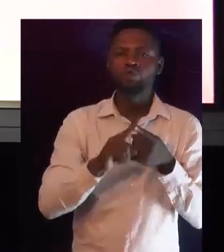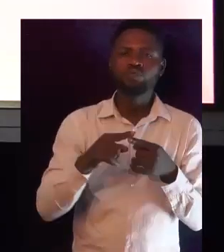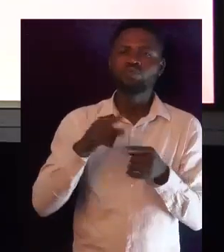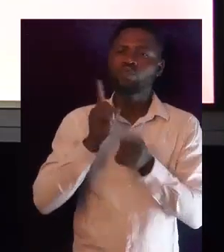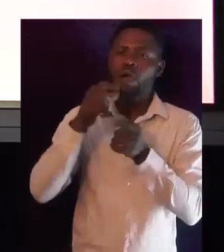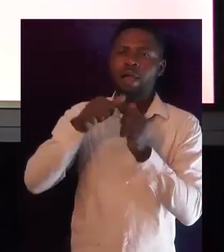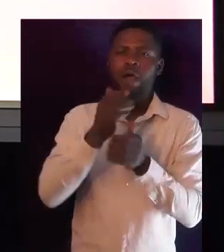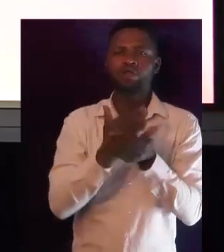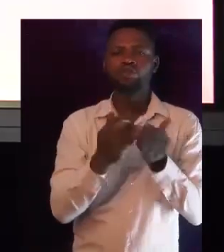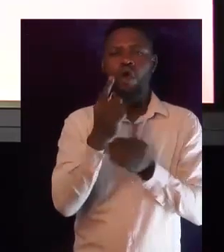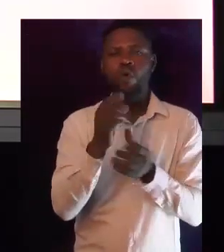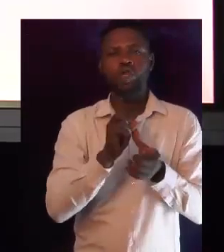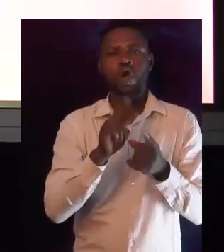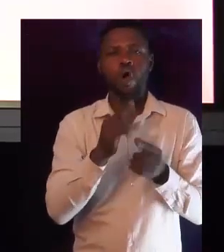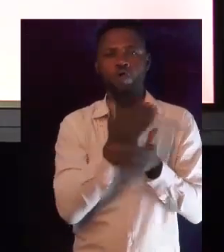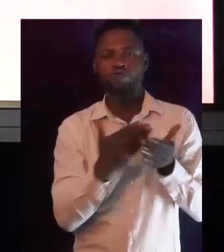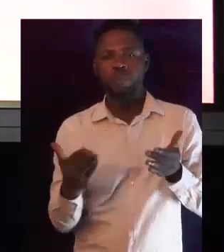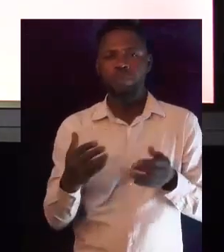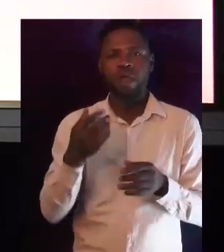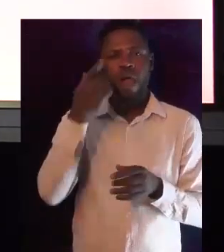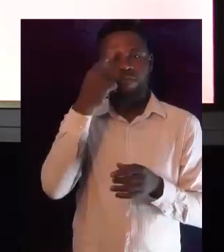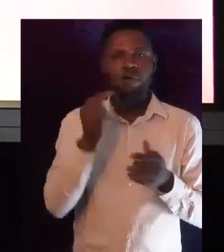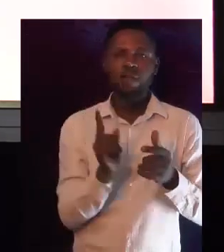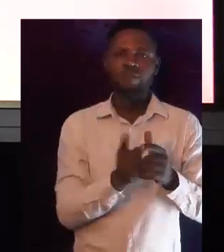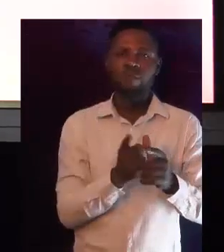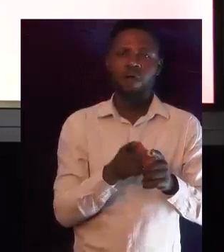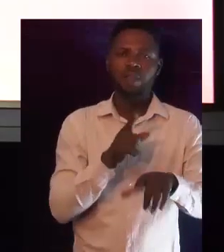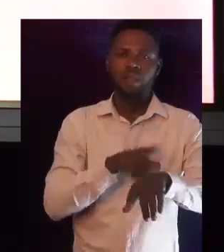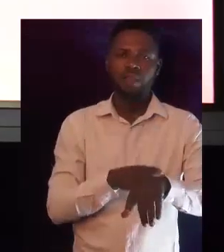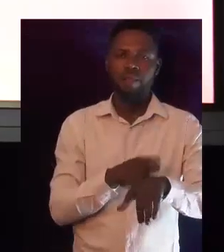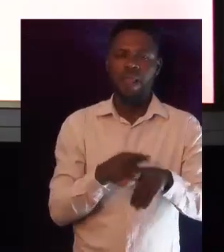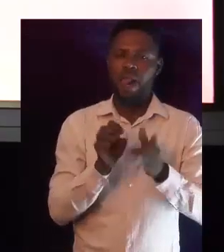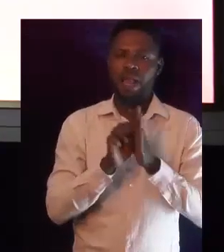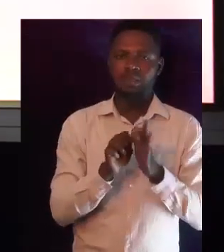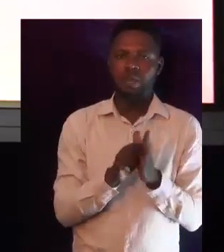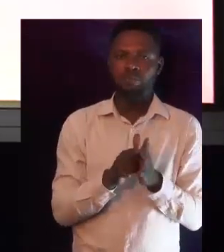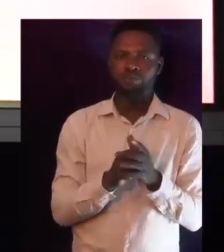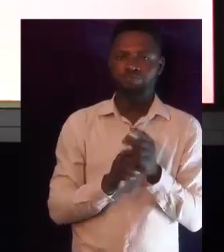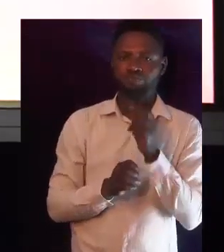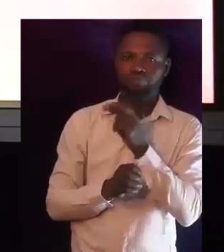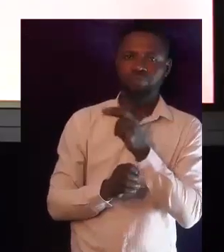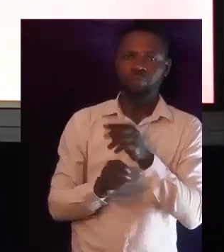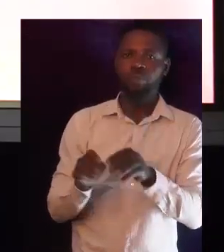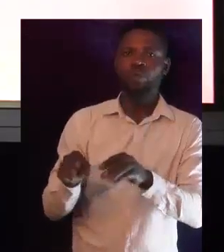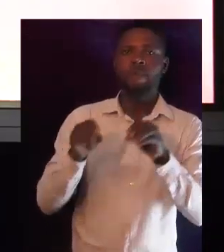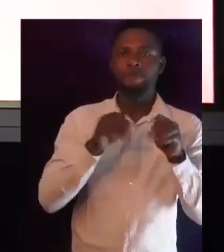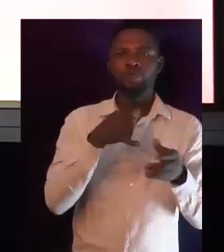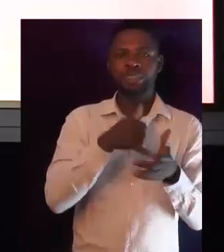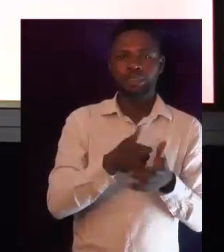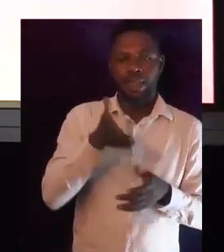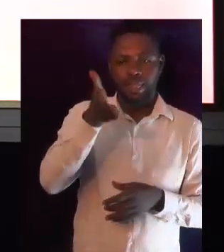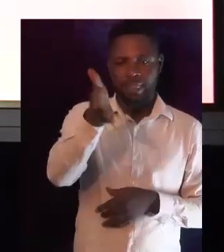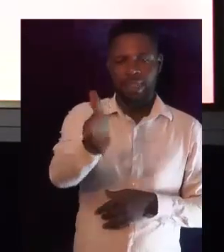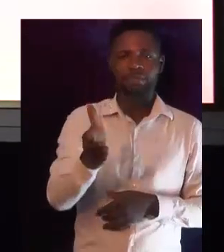to refer to somebody or something for the first time. Example, put it